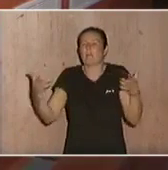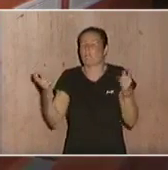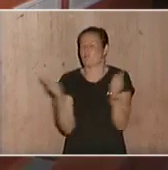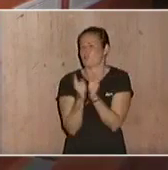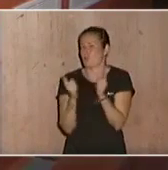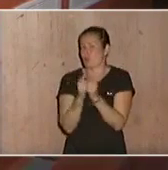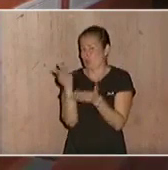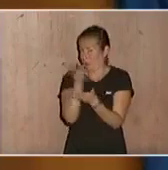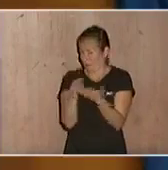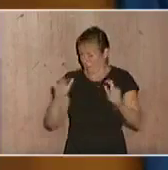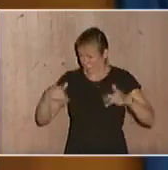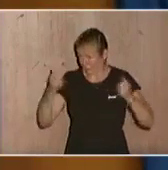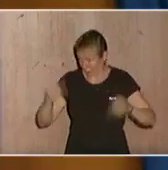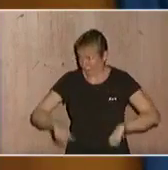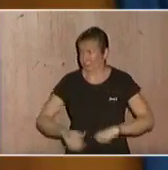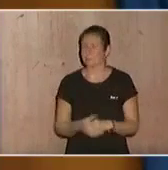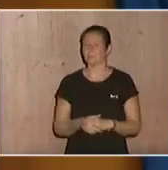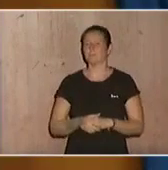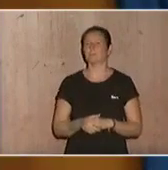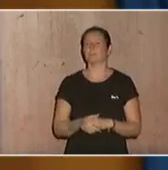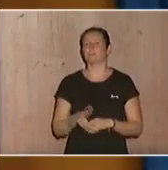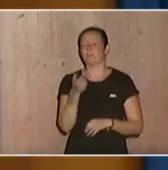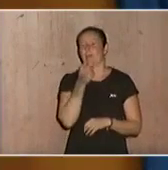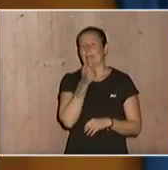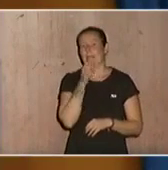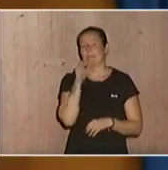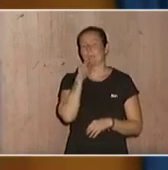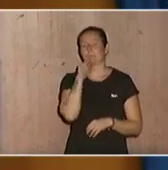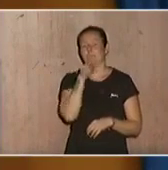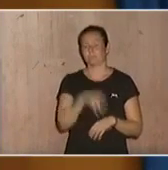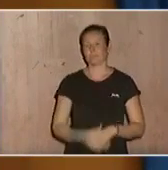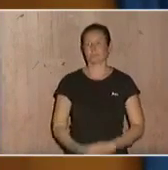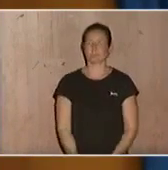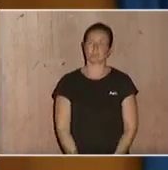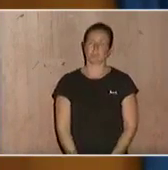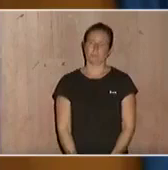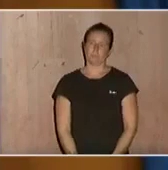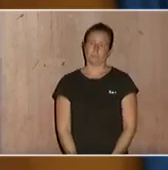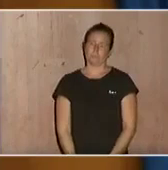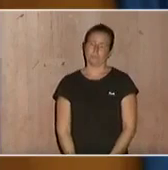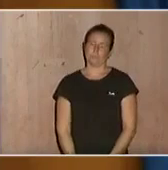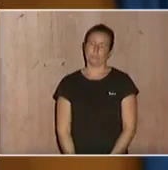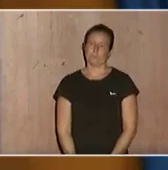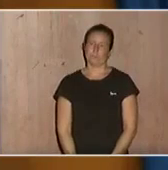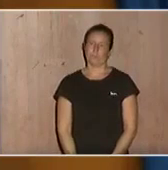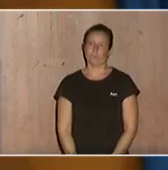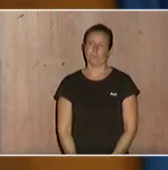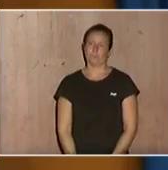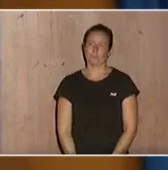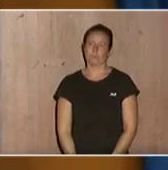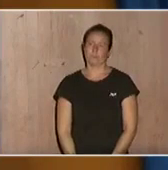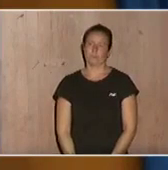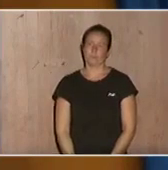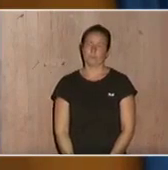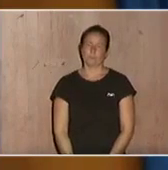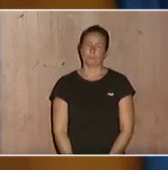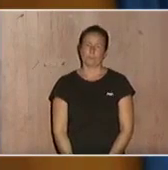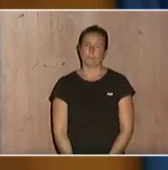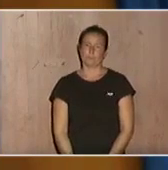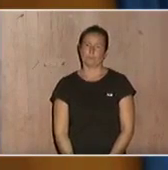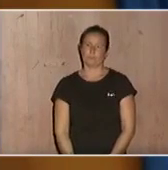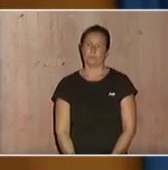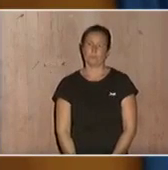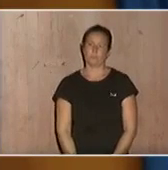libro. For sure, economists care about efficiency and incentives, but not so much